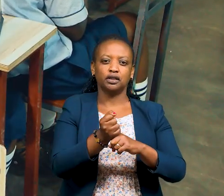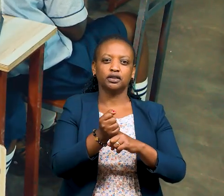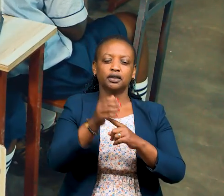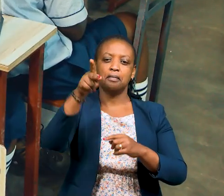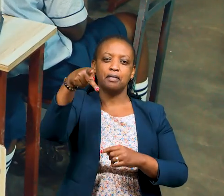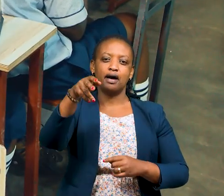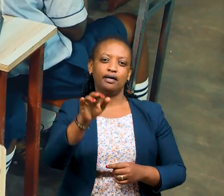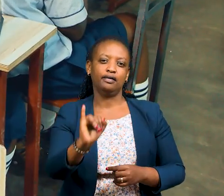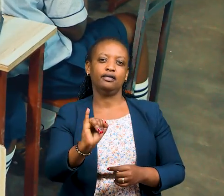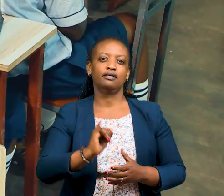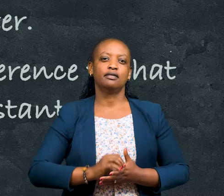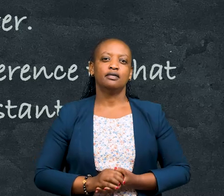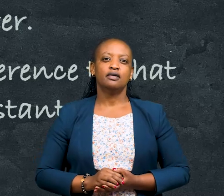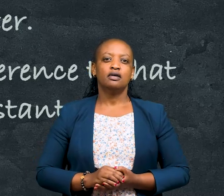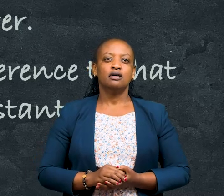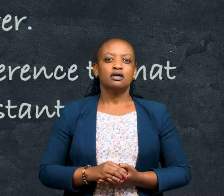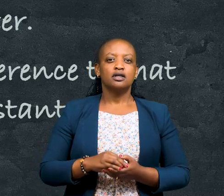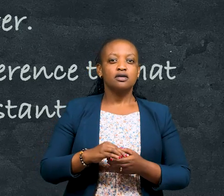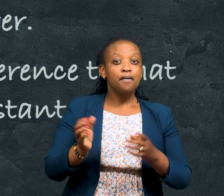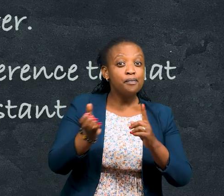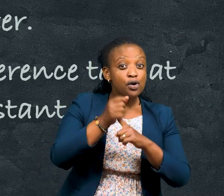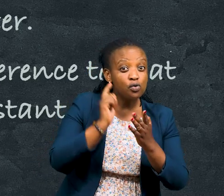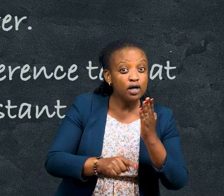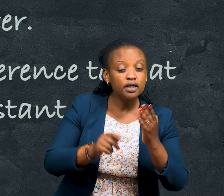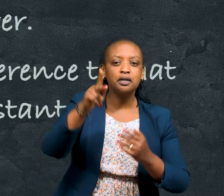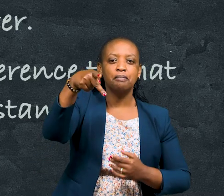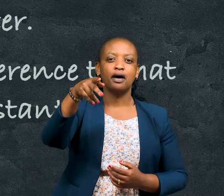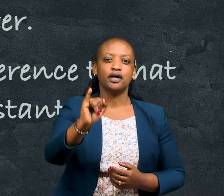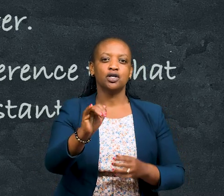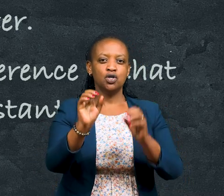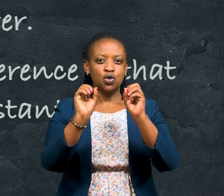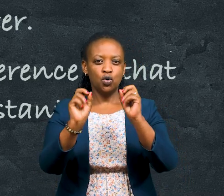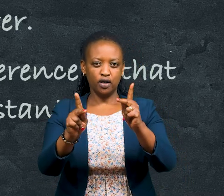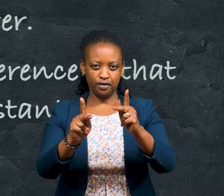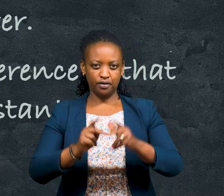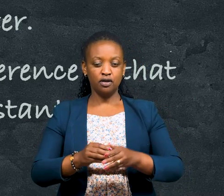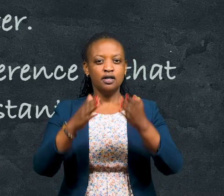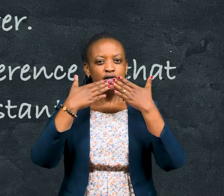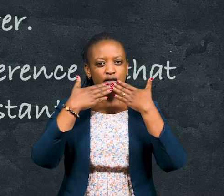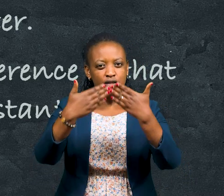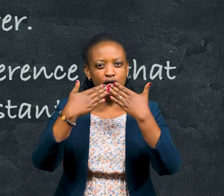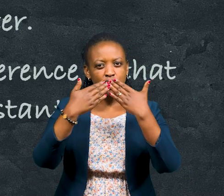get the constant pi. You get the constant pi. Okay.